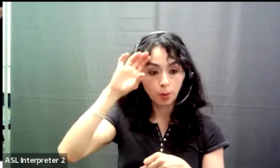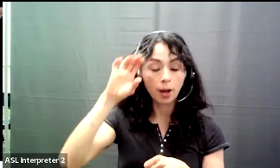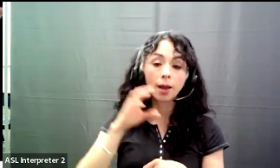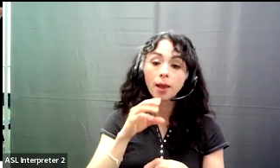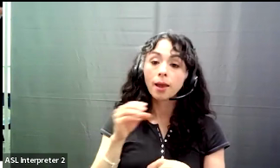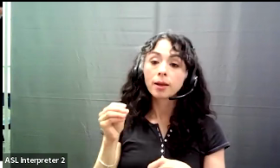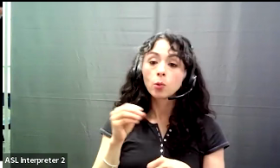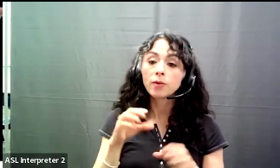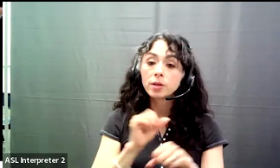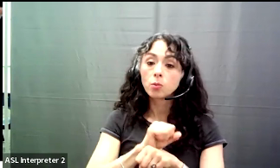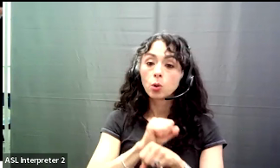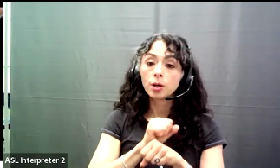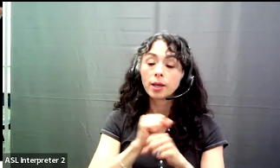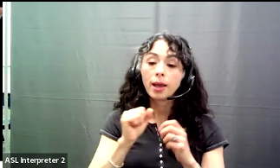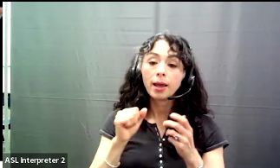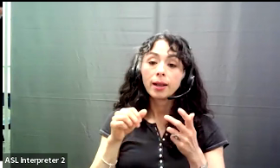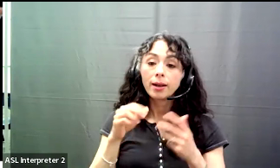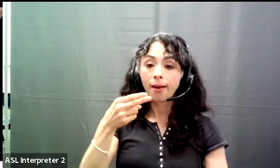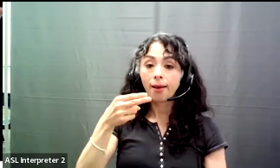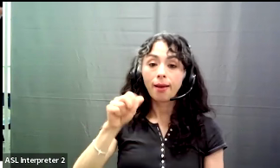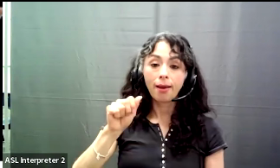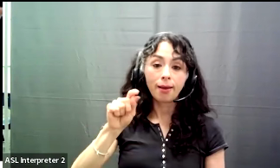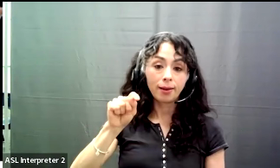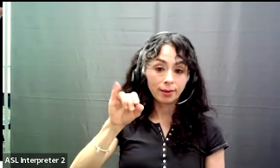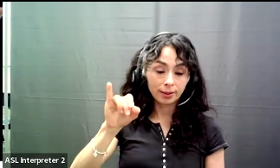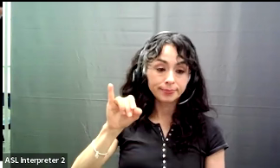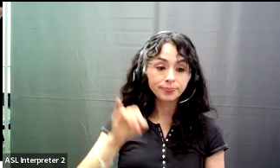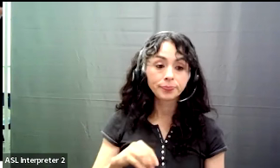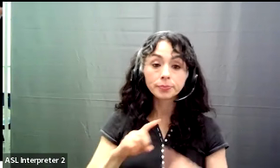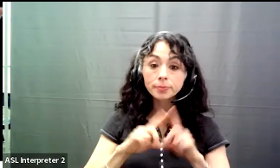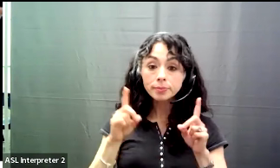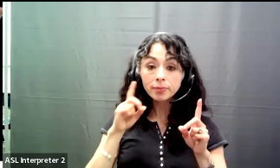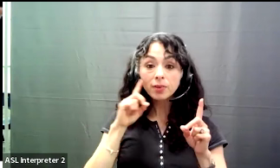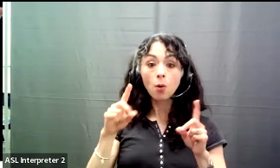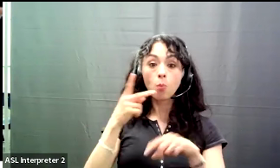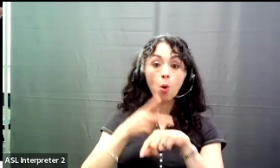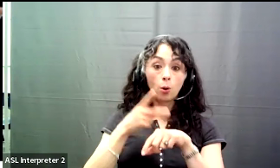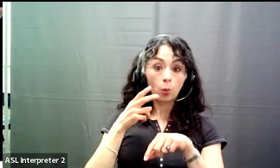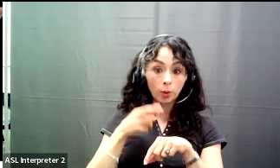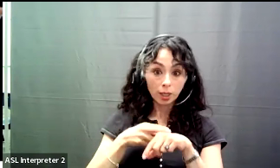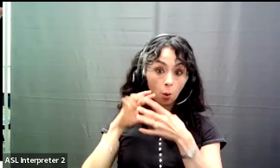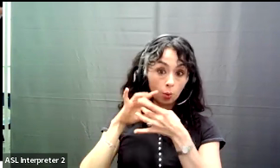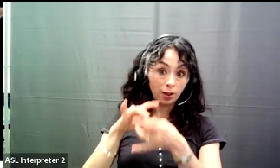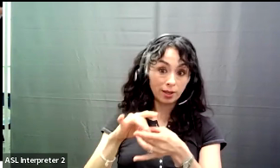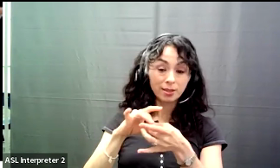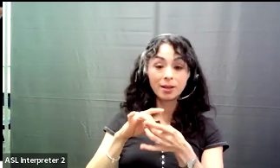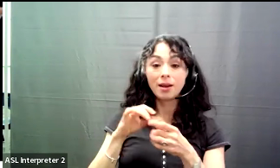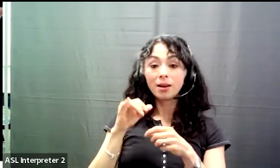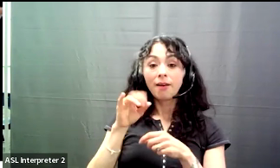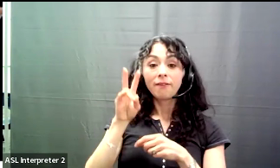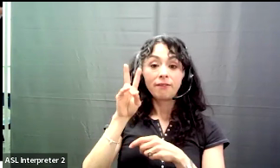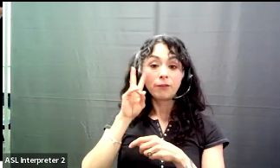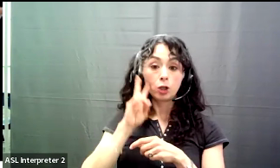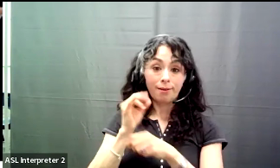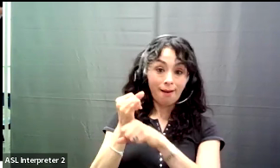we have also worked in Haiti. But in the case in Puerto Rico